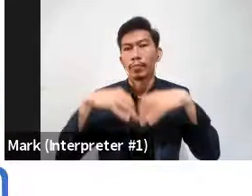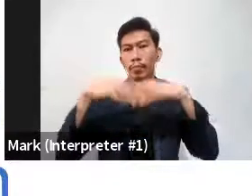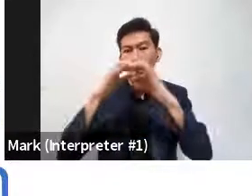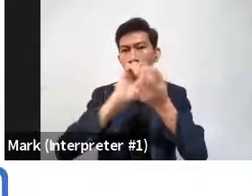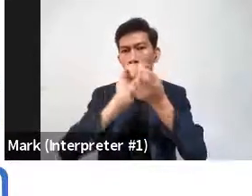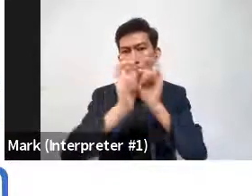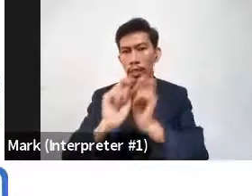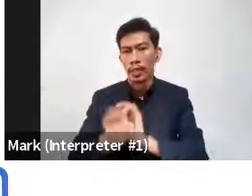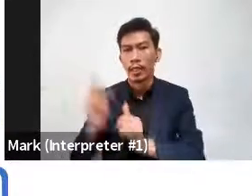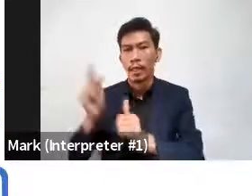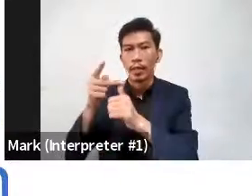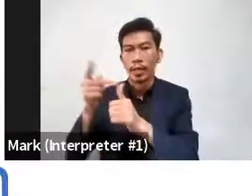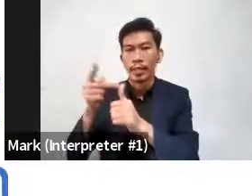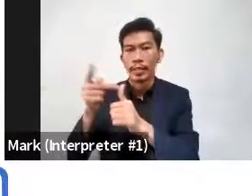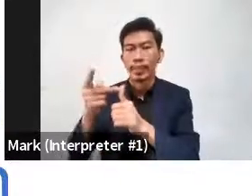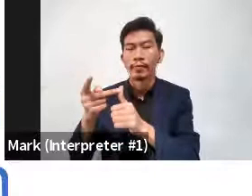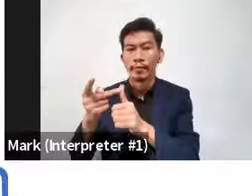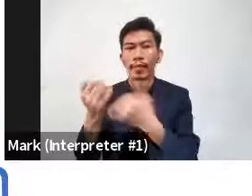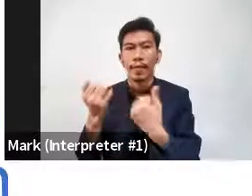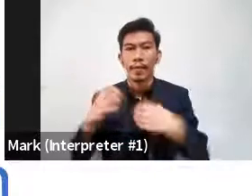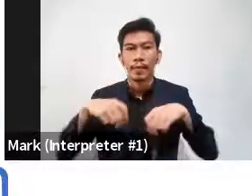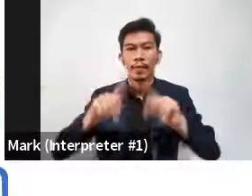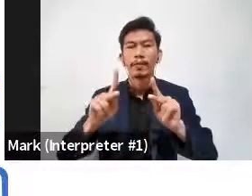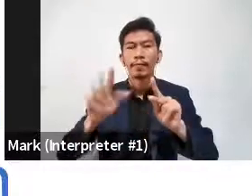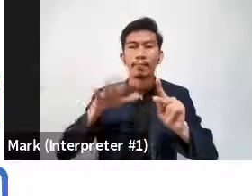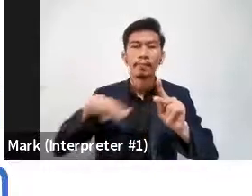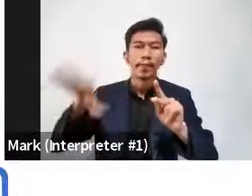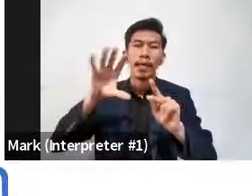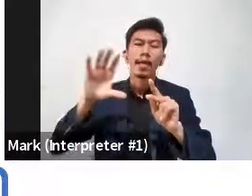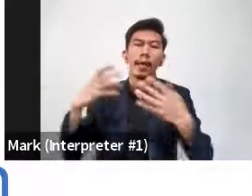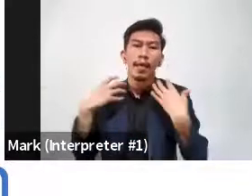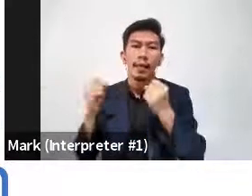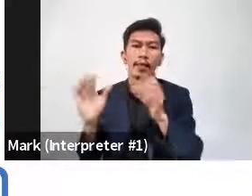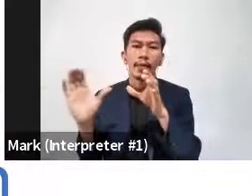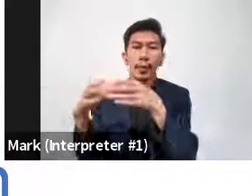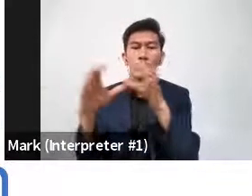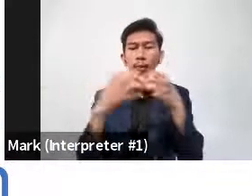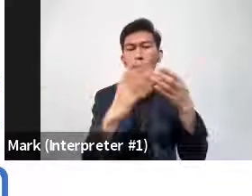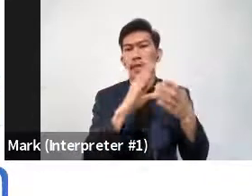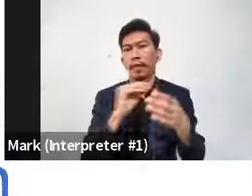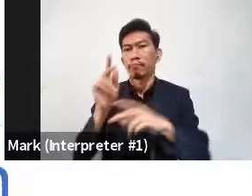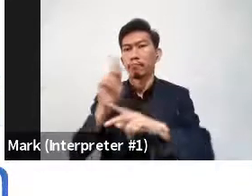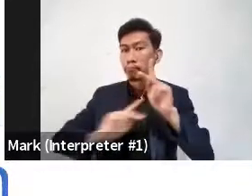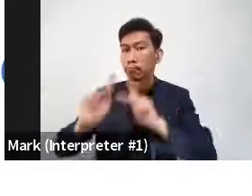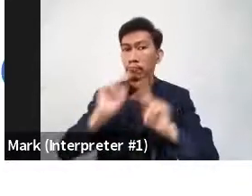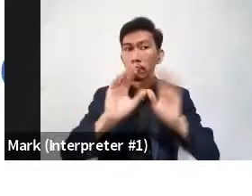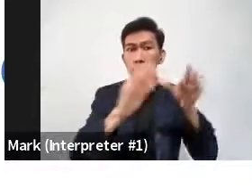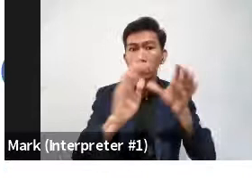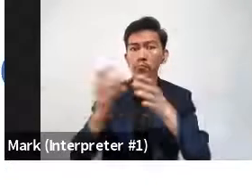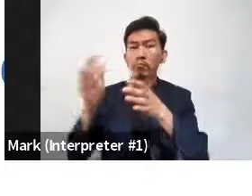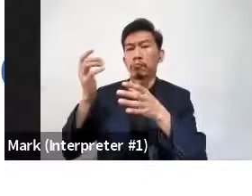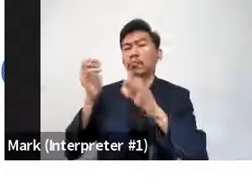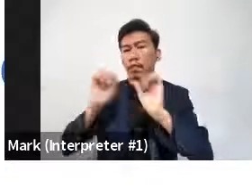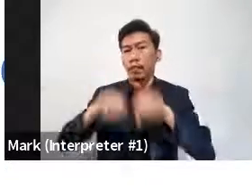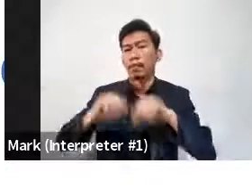So that's actually an opportunity for the health sector, and civil society should be able to ramp up